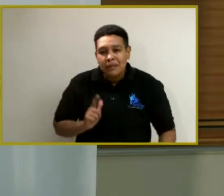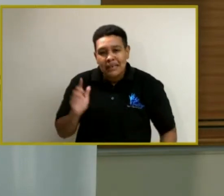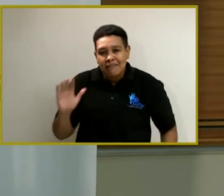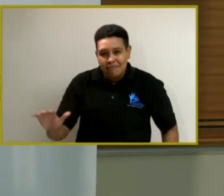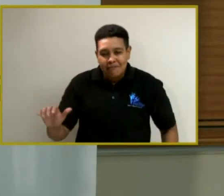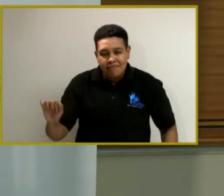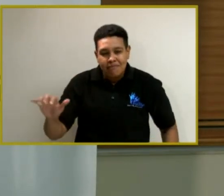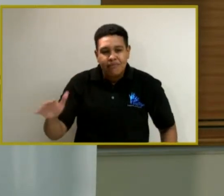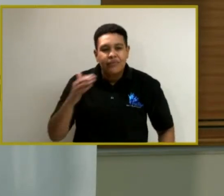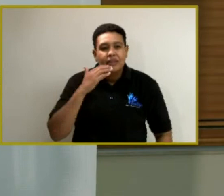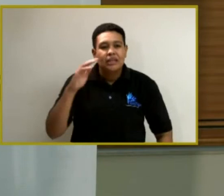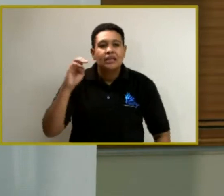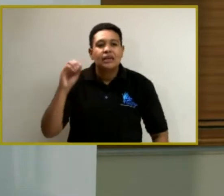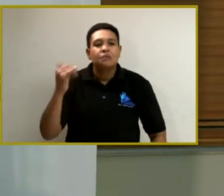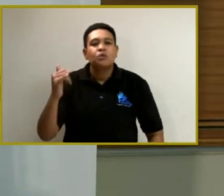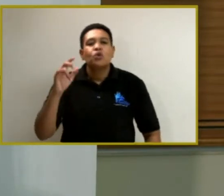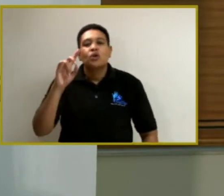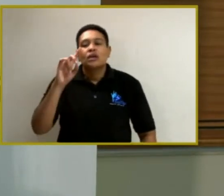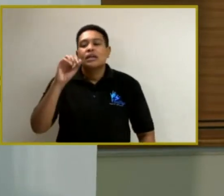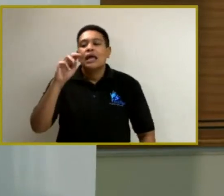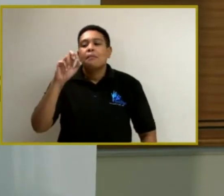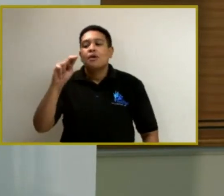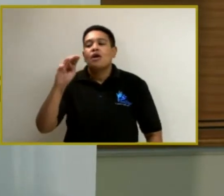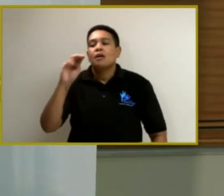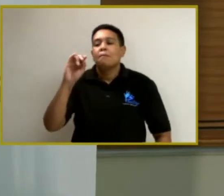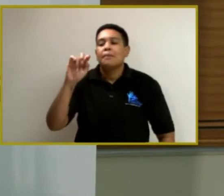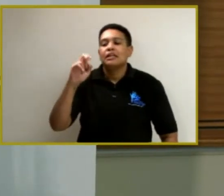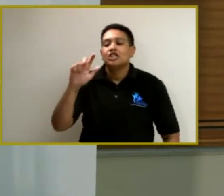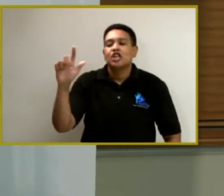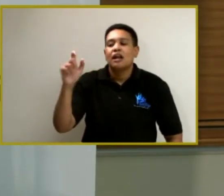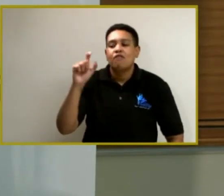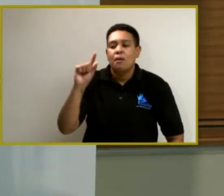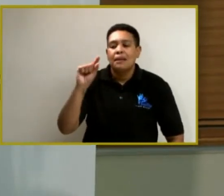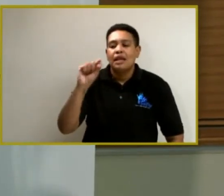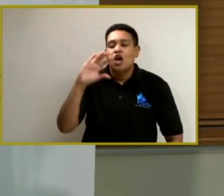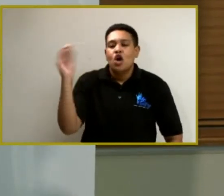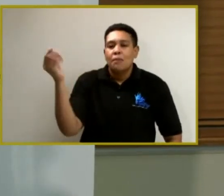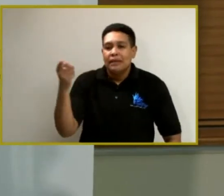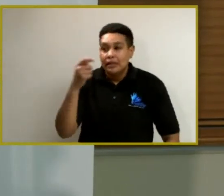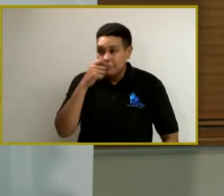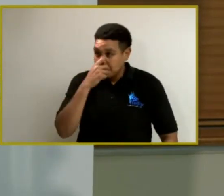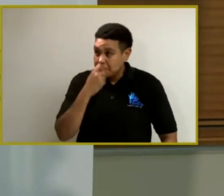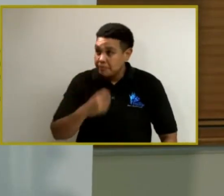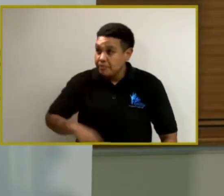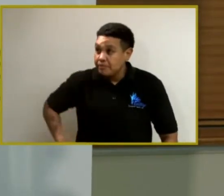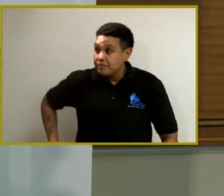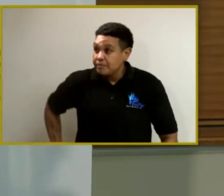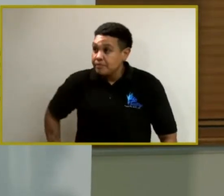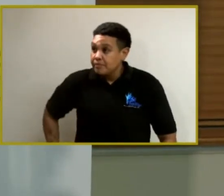Thank you very much, CMO. I'm going to go to Damien Mitchell from the Gleaner.